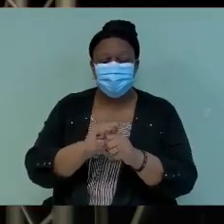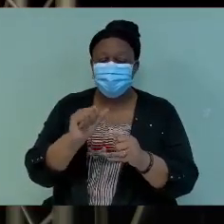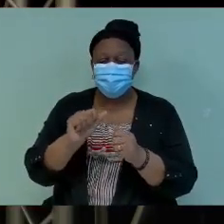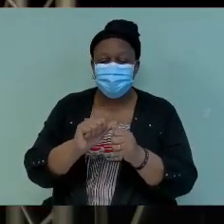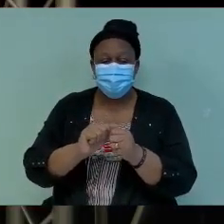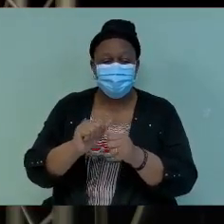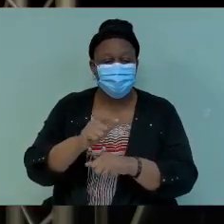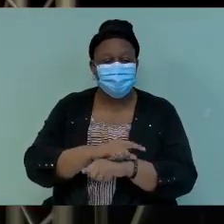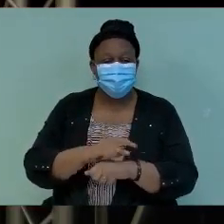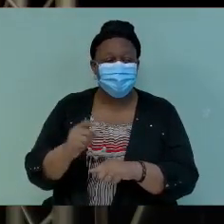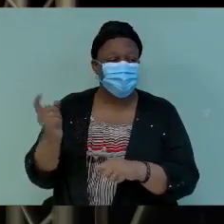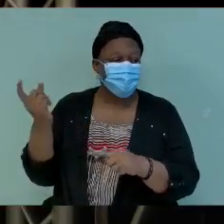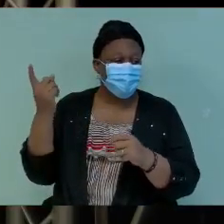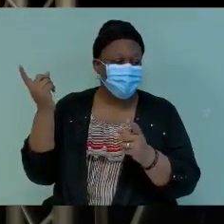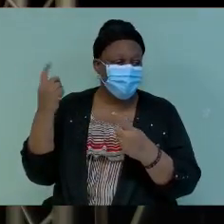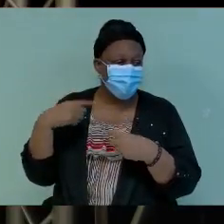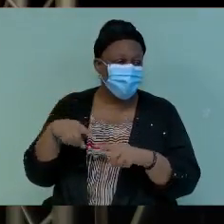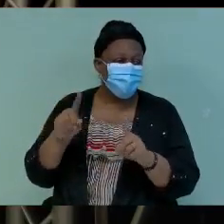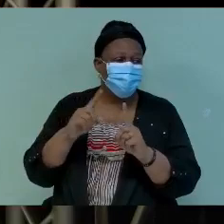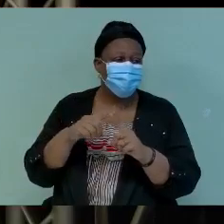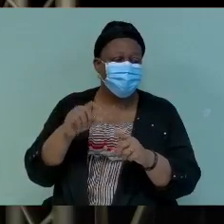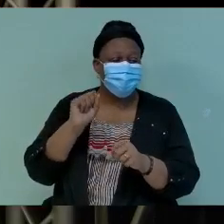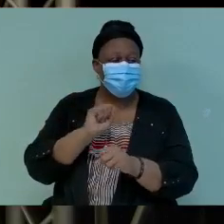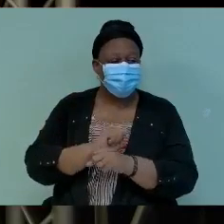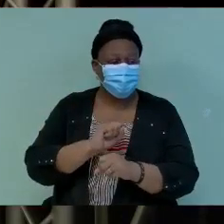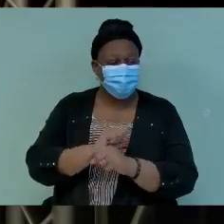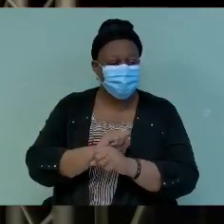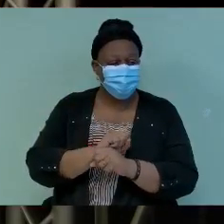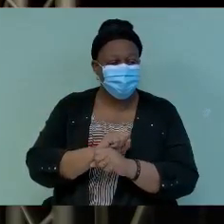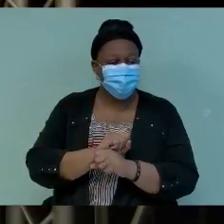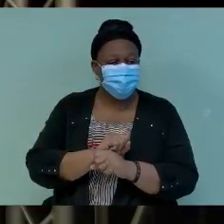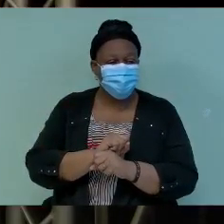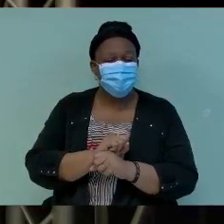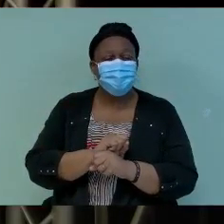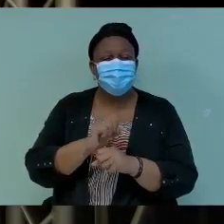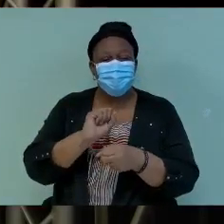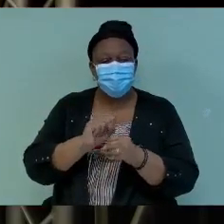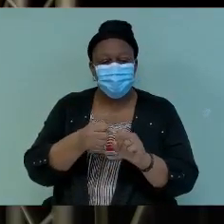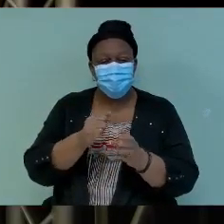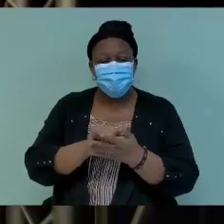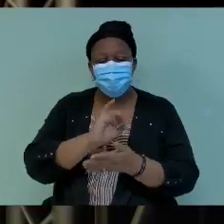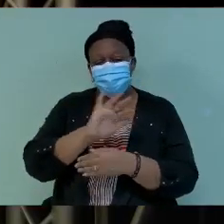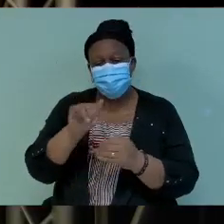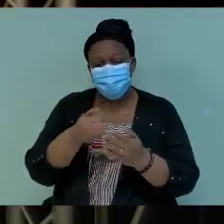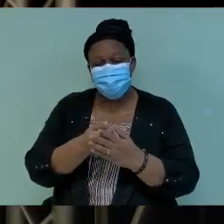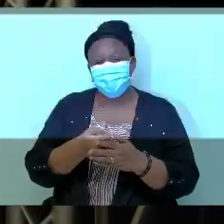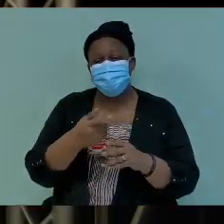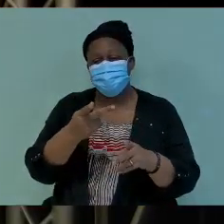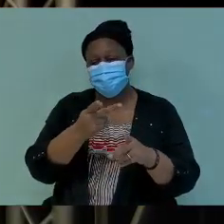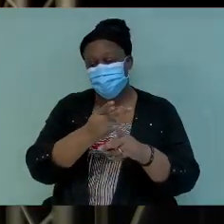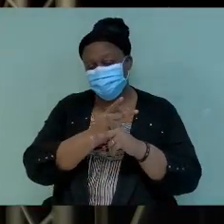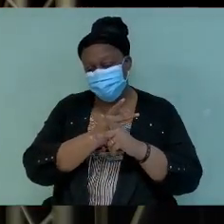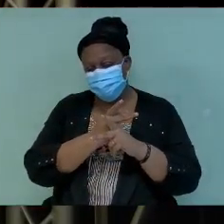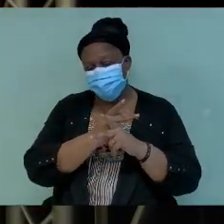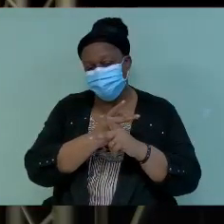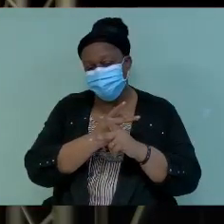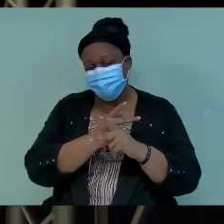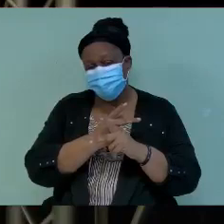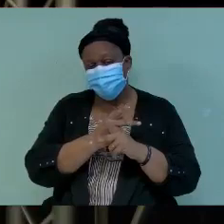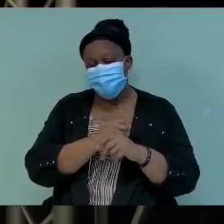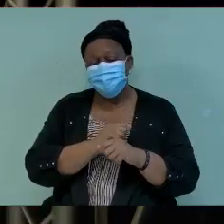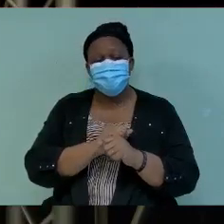day toiled hard to ensure that we are kept safe. My thanks and appreciation to